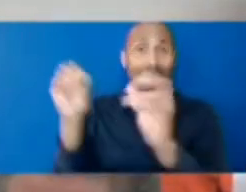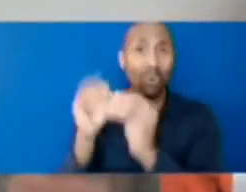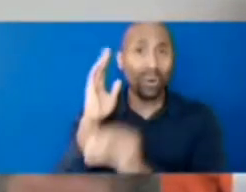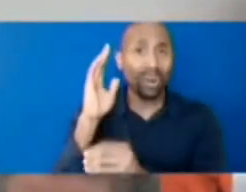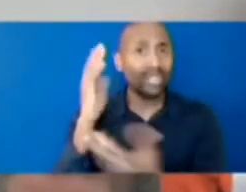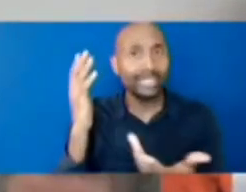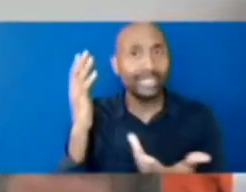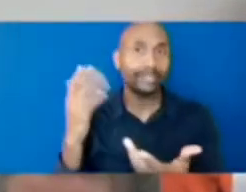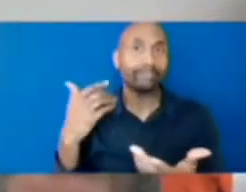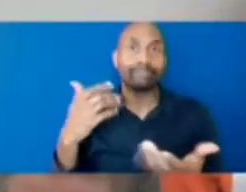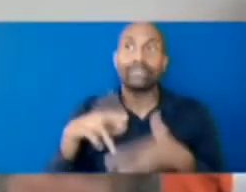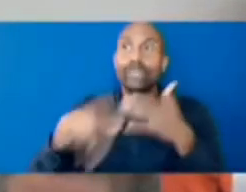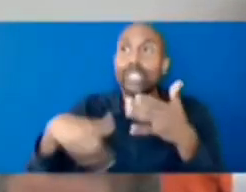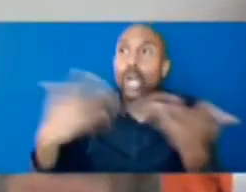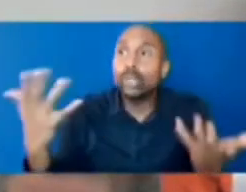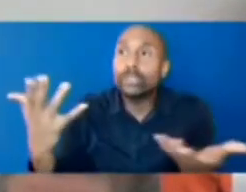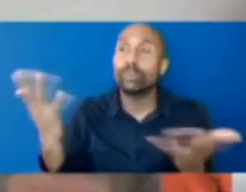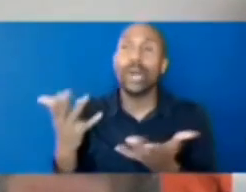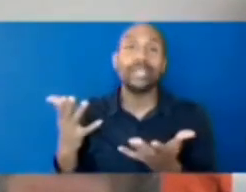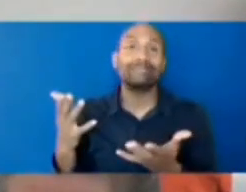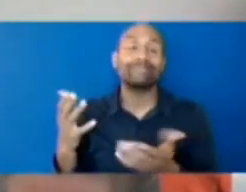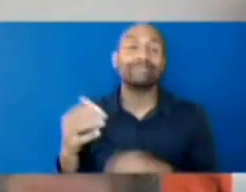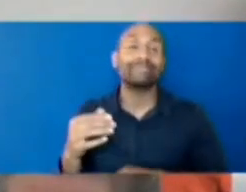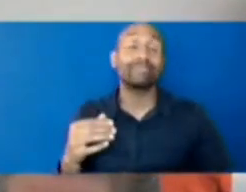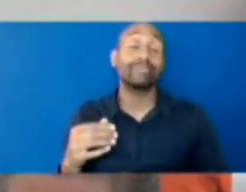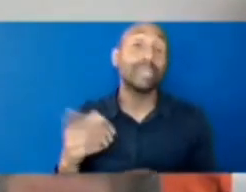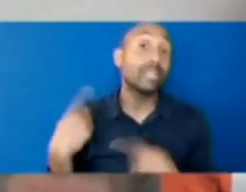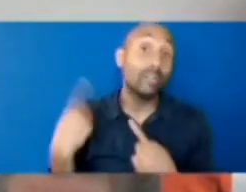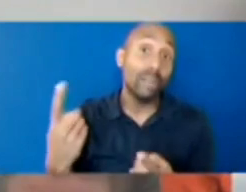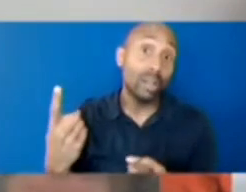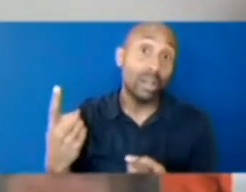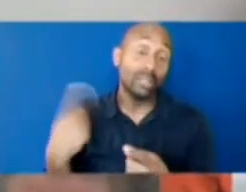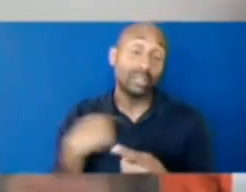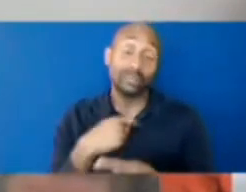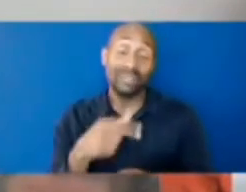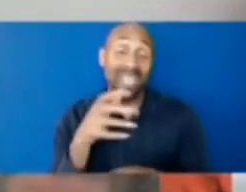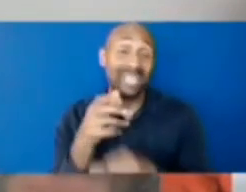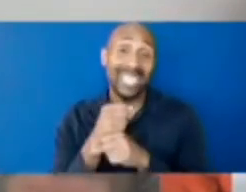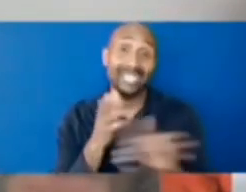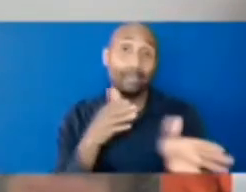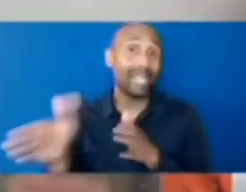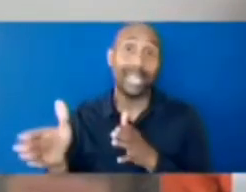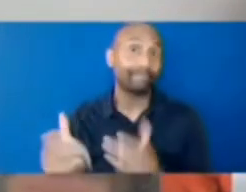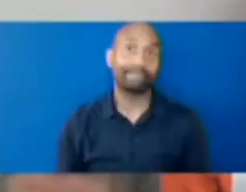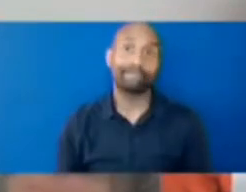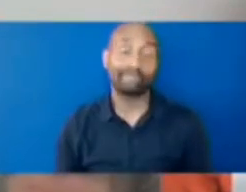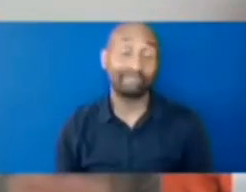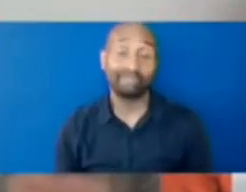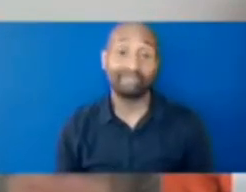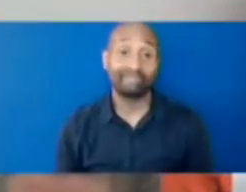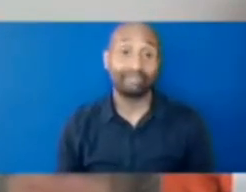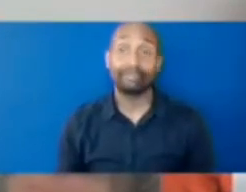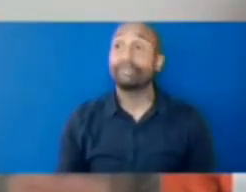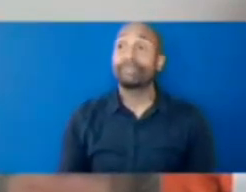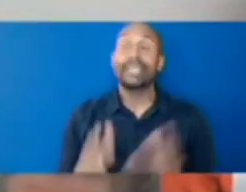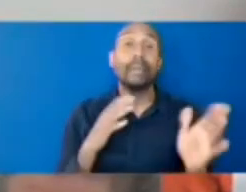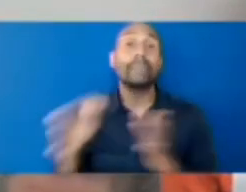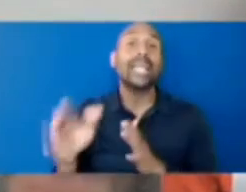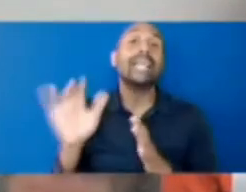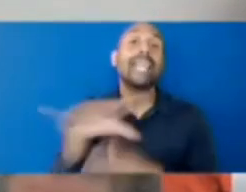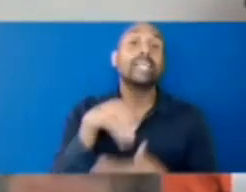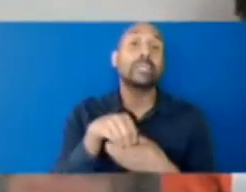date, we have not received a plan with specific strategies for